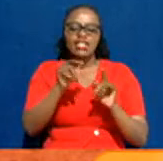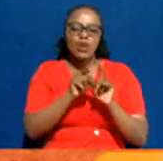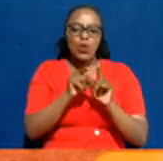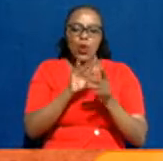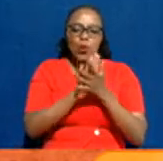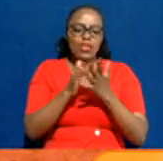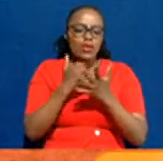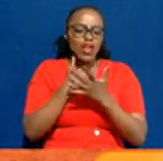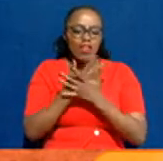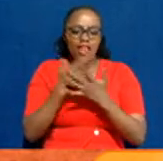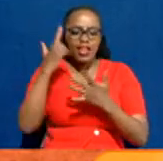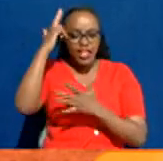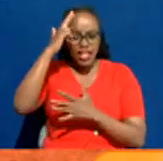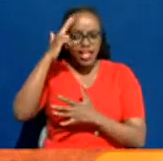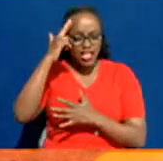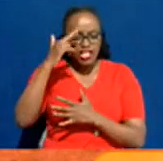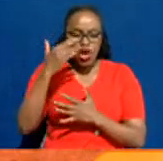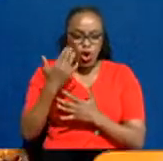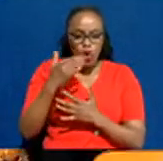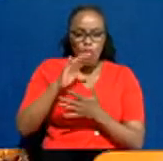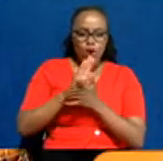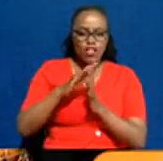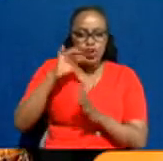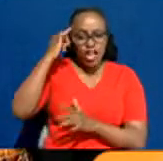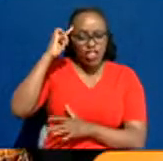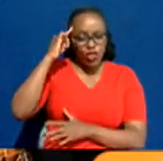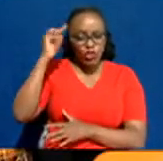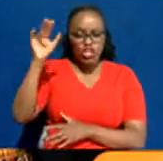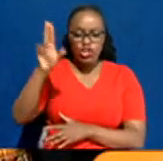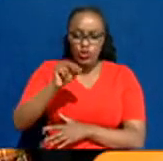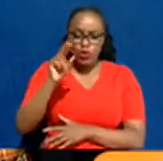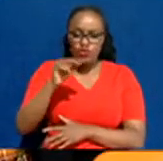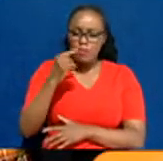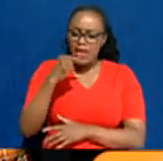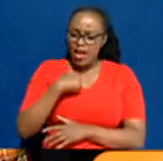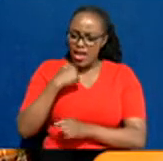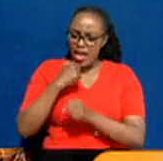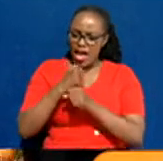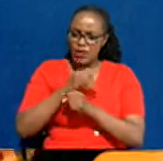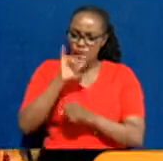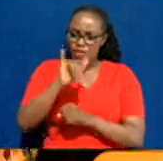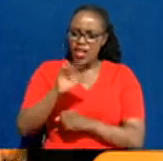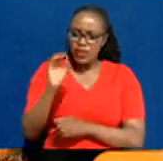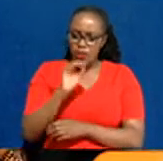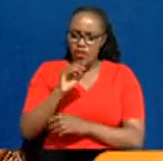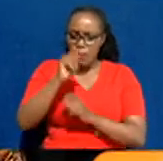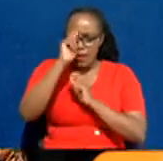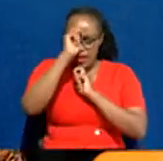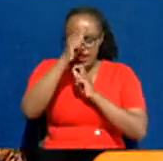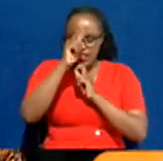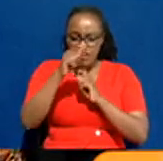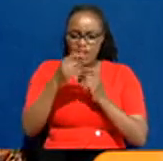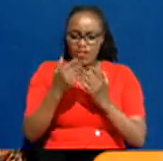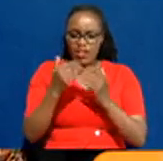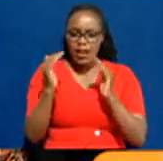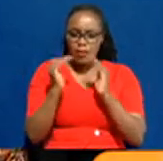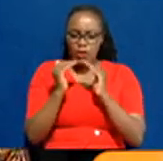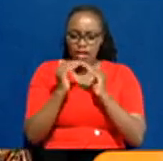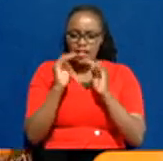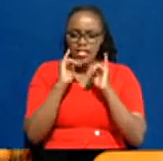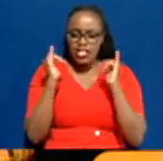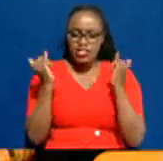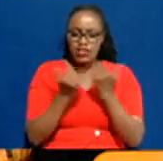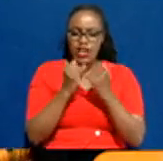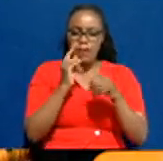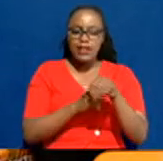without thought. I don't do that. I respect democratic institutions.